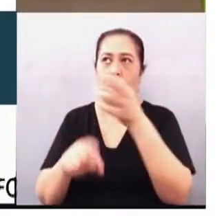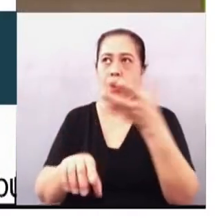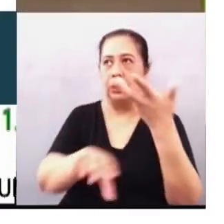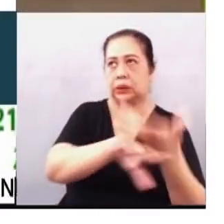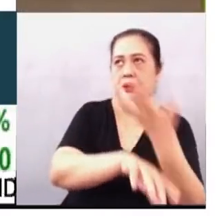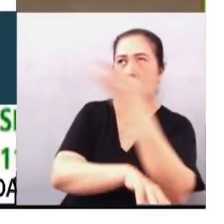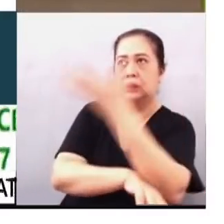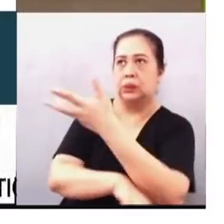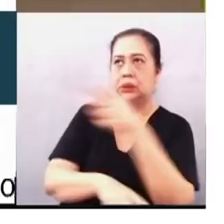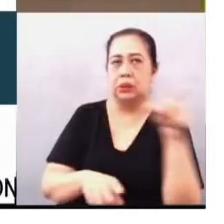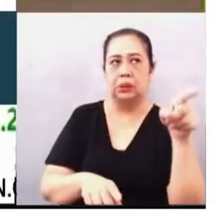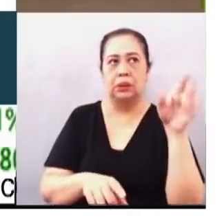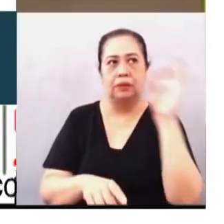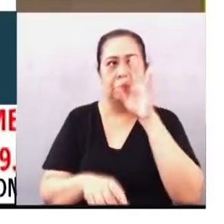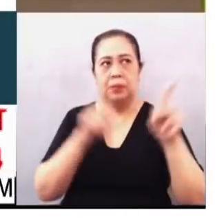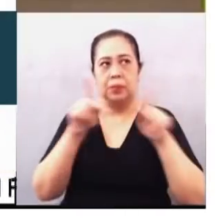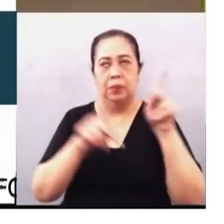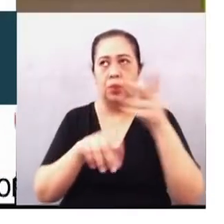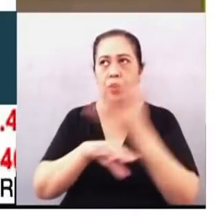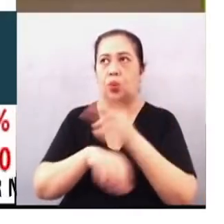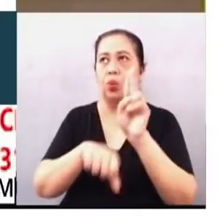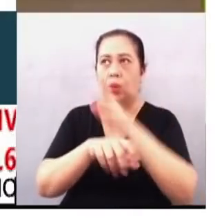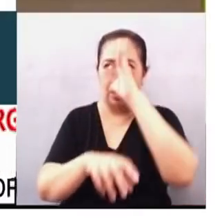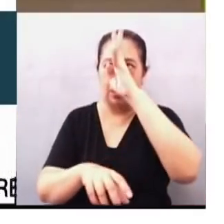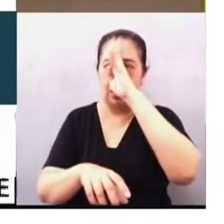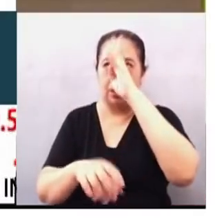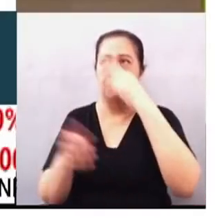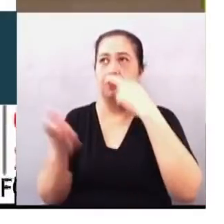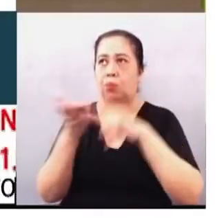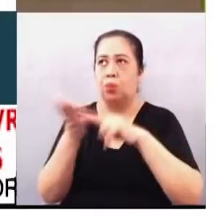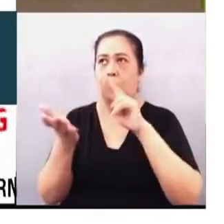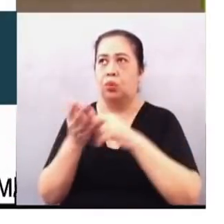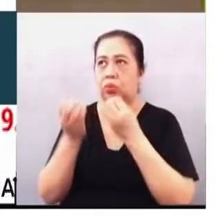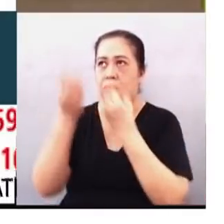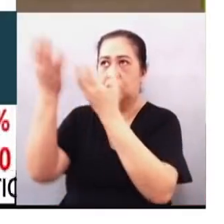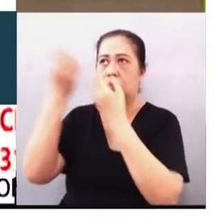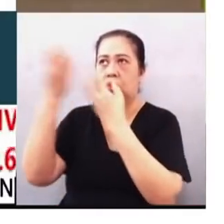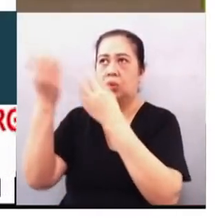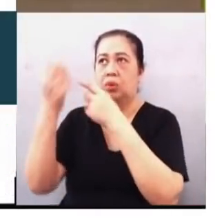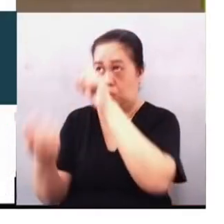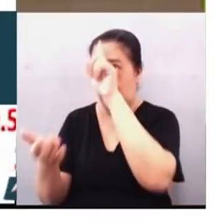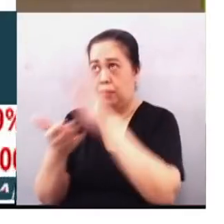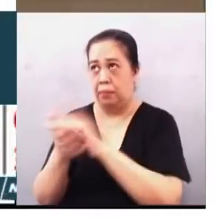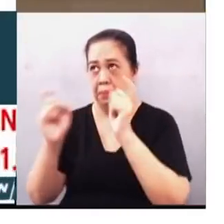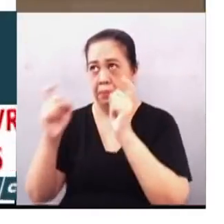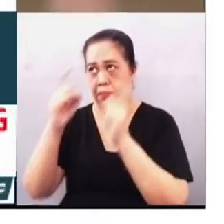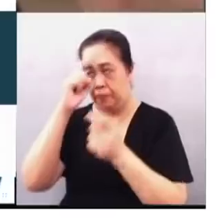ng mga kababayan namin na gumagawa-gawa ng report dyan sa inyo na pinaniwalaan naman ninyo.